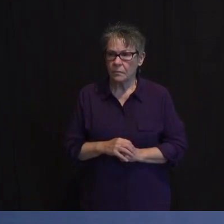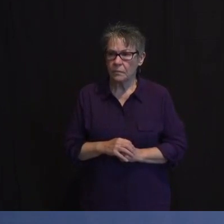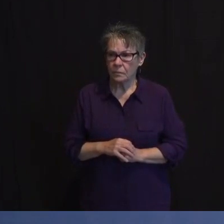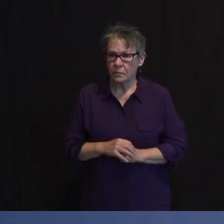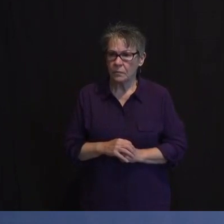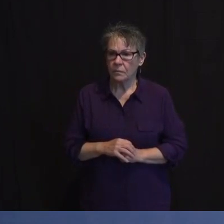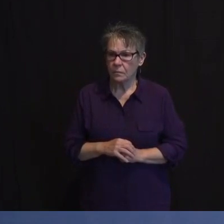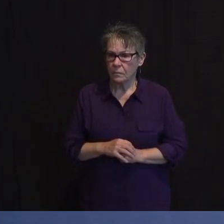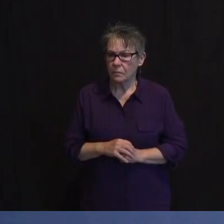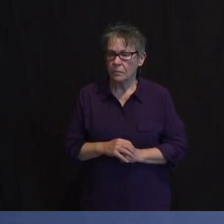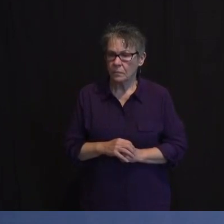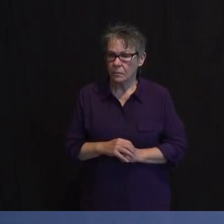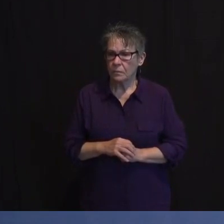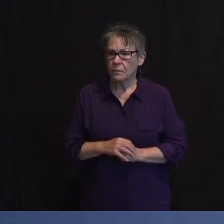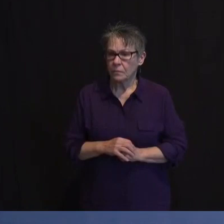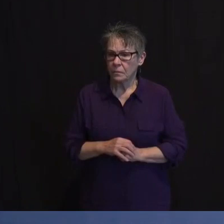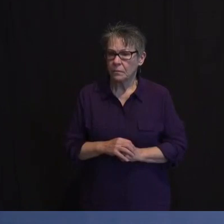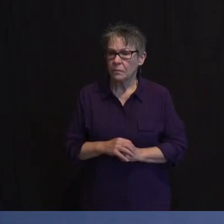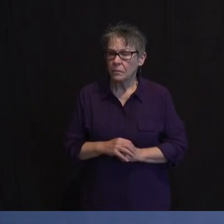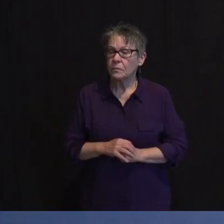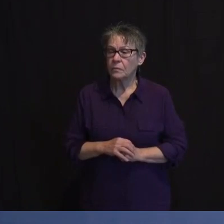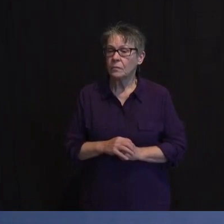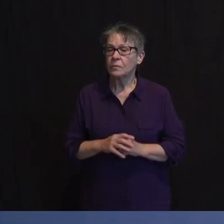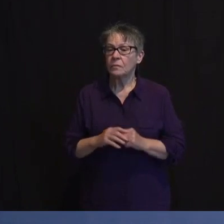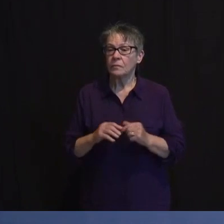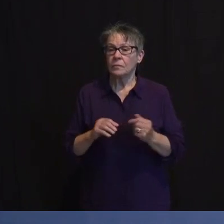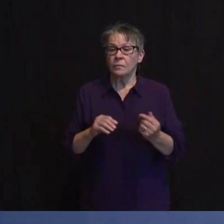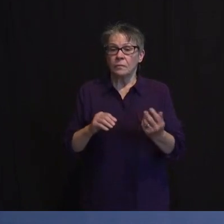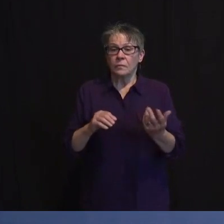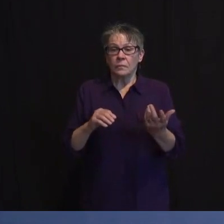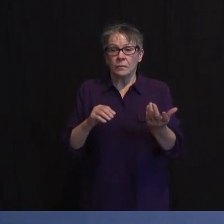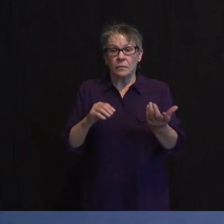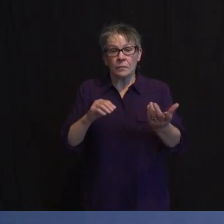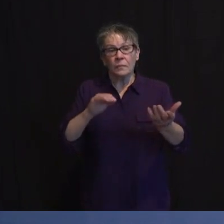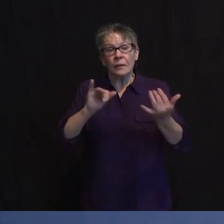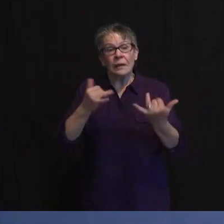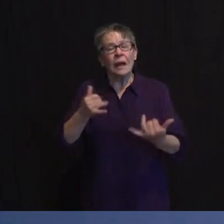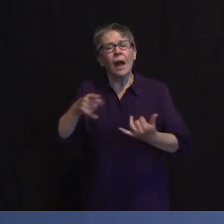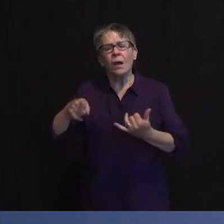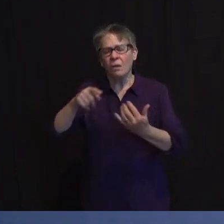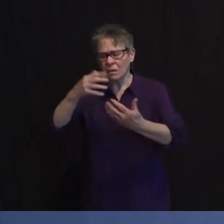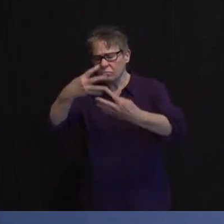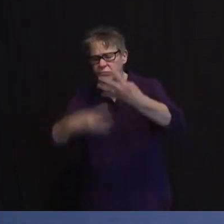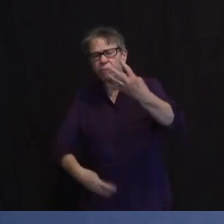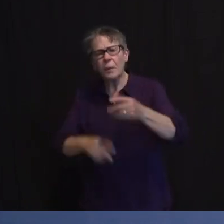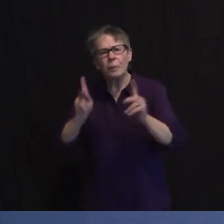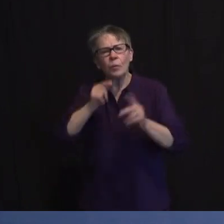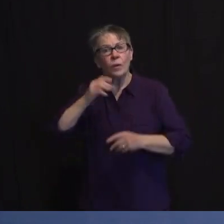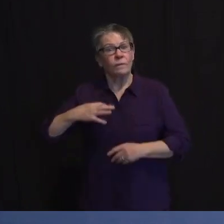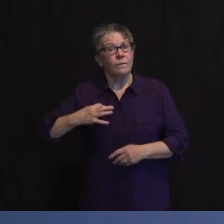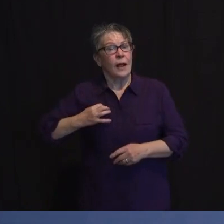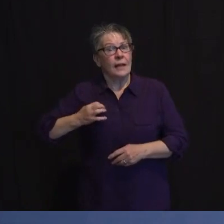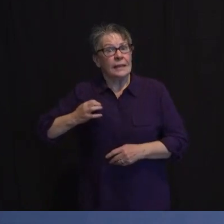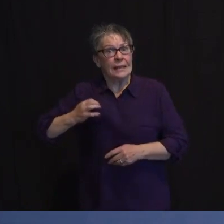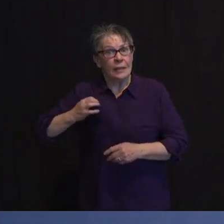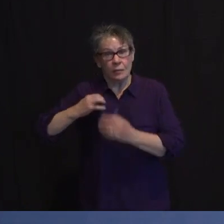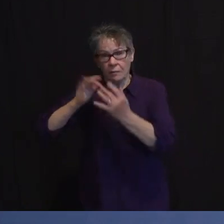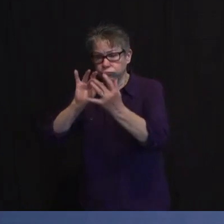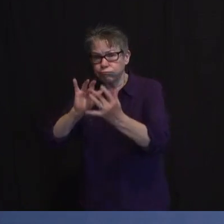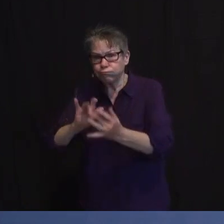home, by the way, and they've have shared with us that they've had a large amount of success in bringing those